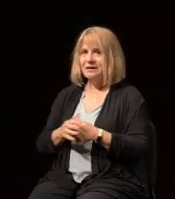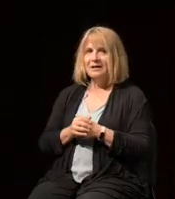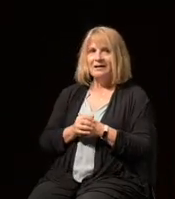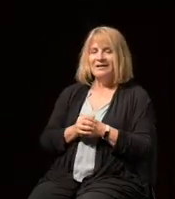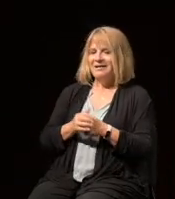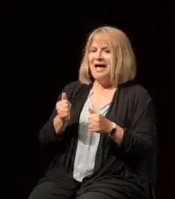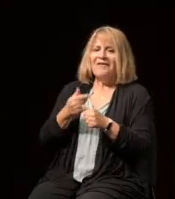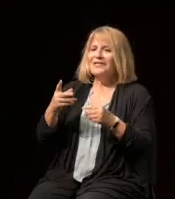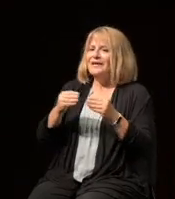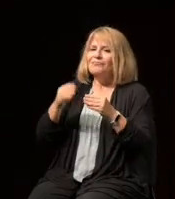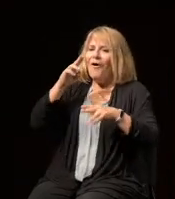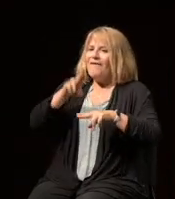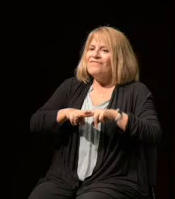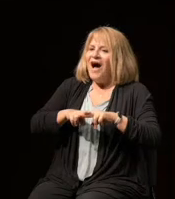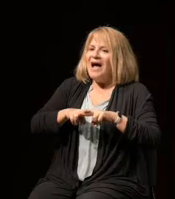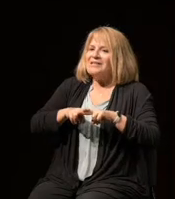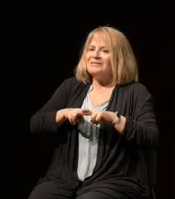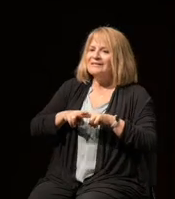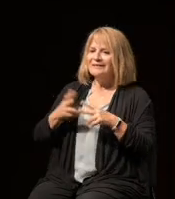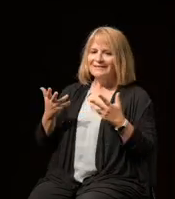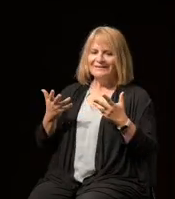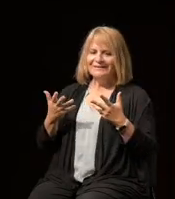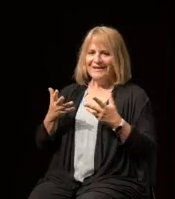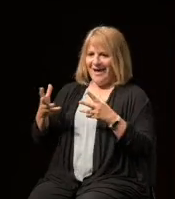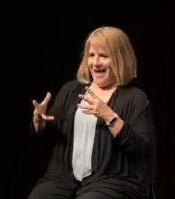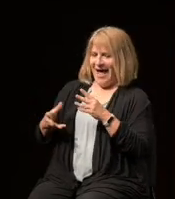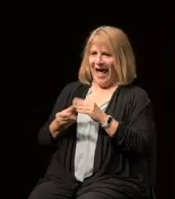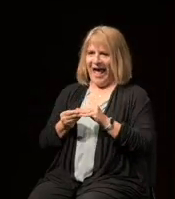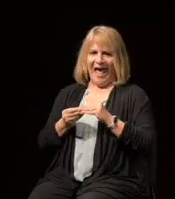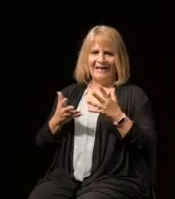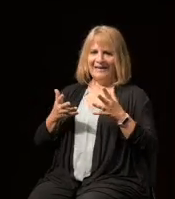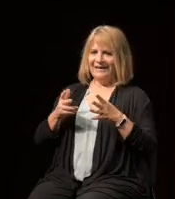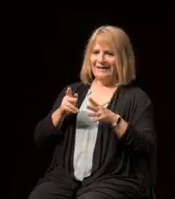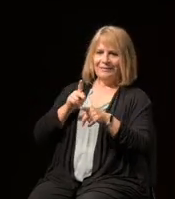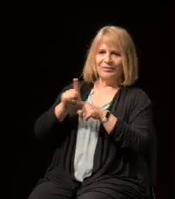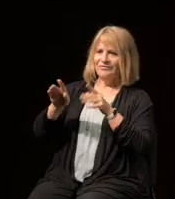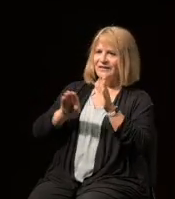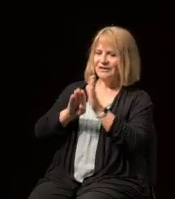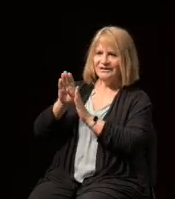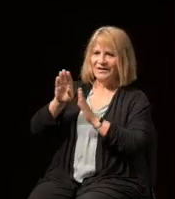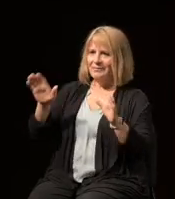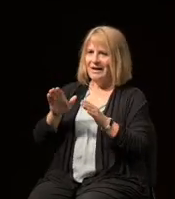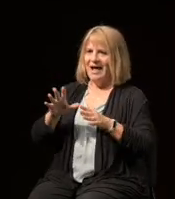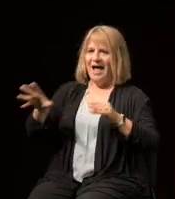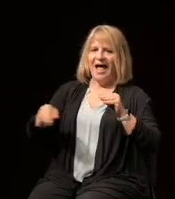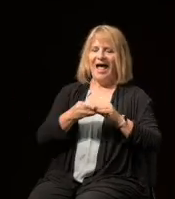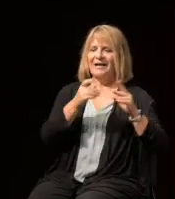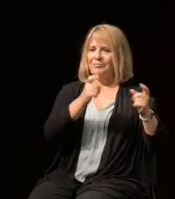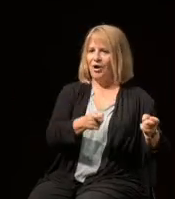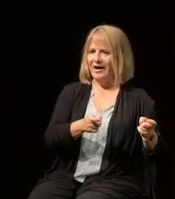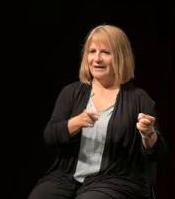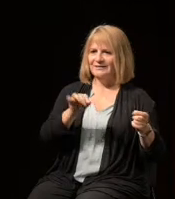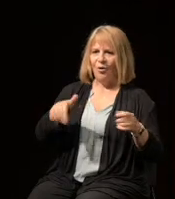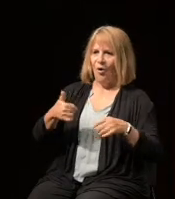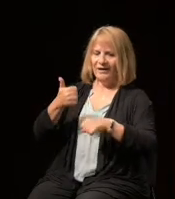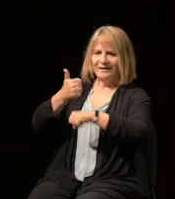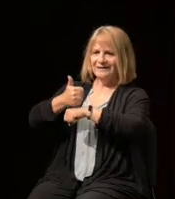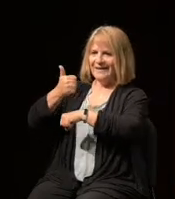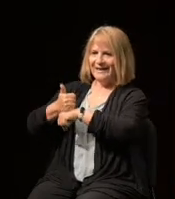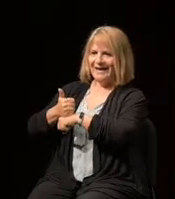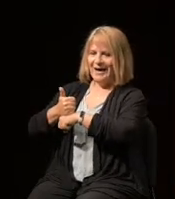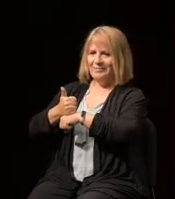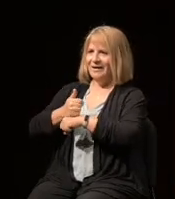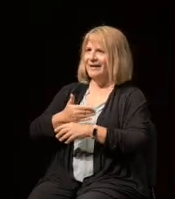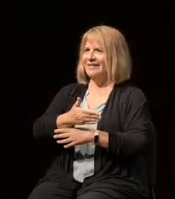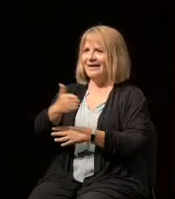more fun, whether adding a prize drawing to a professional development activity or organizing another round of the campus-wide Halloween